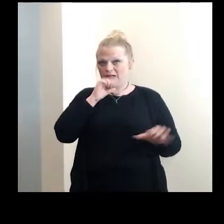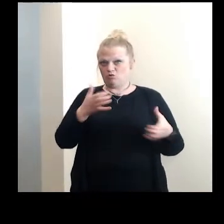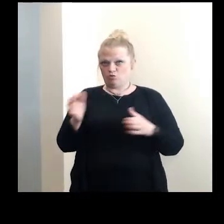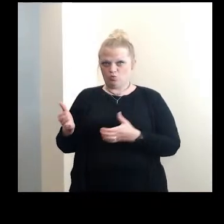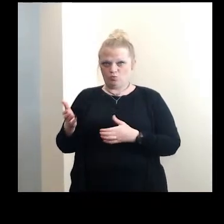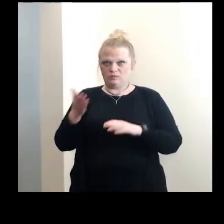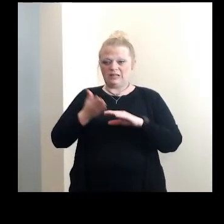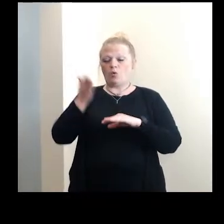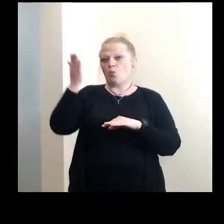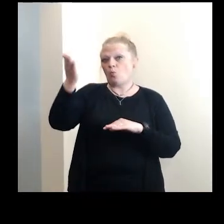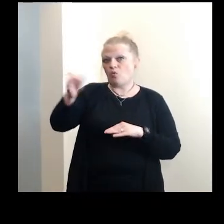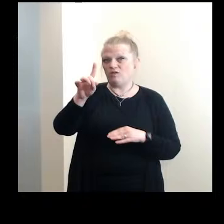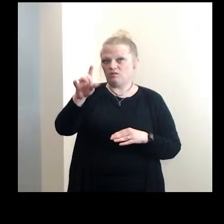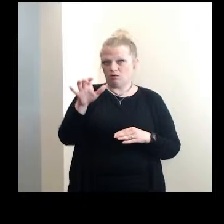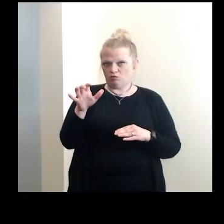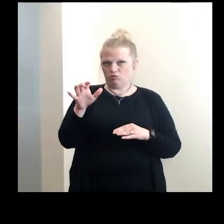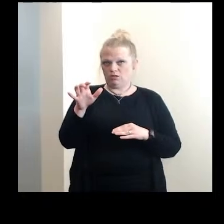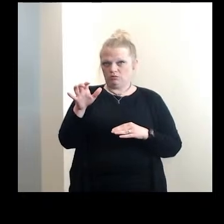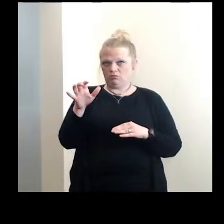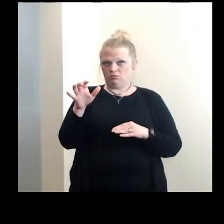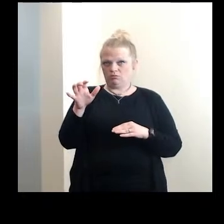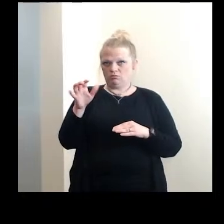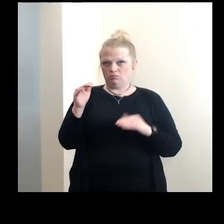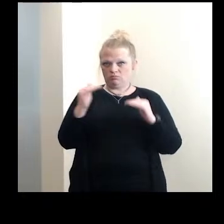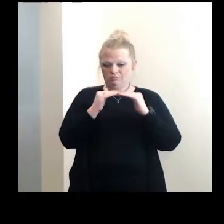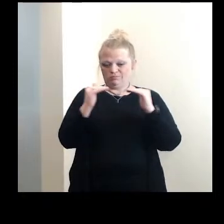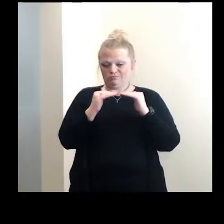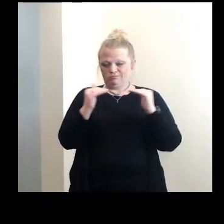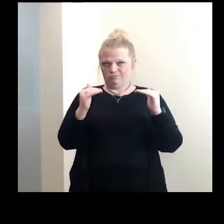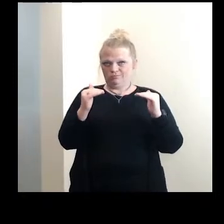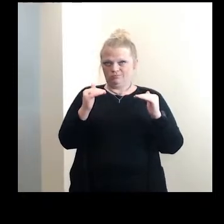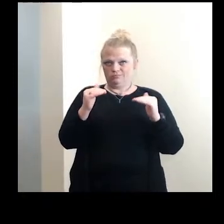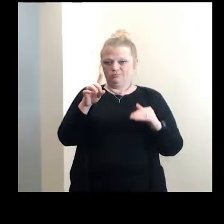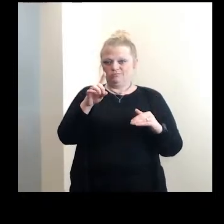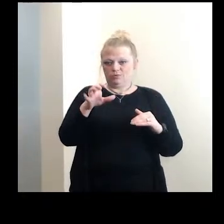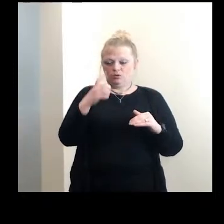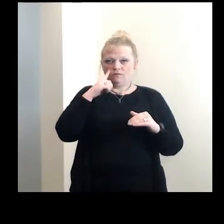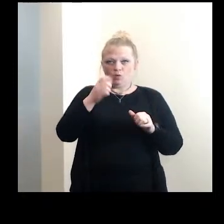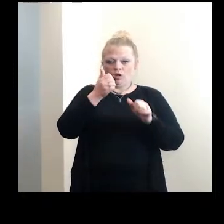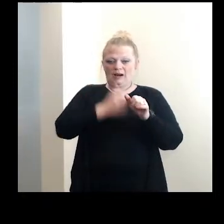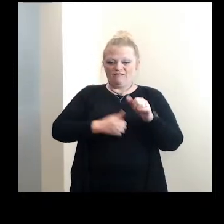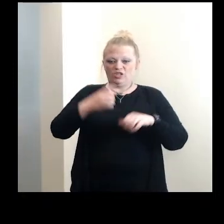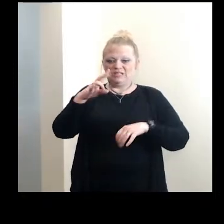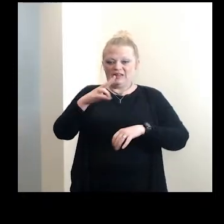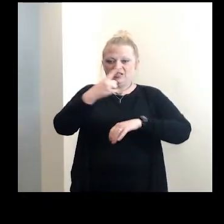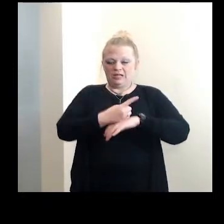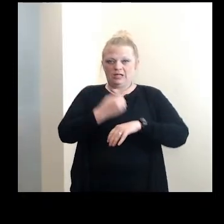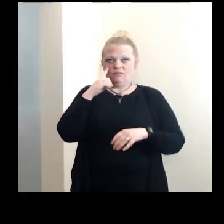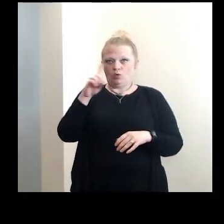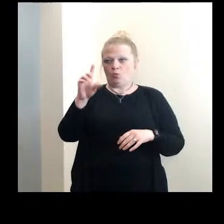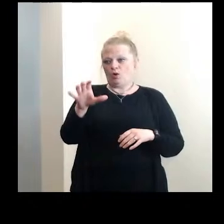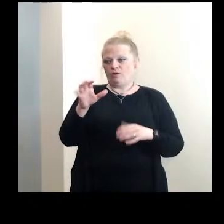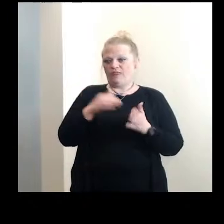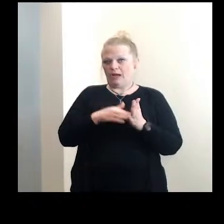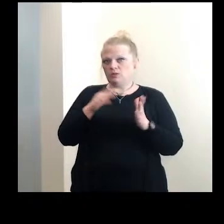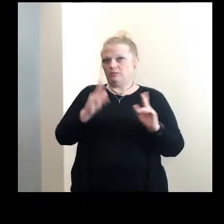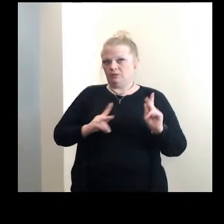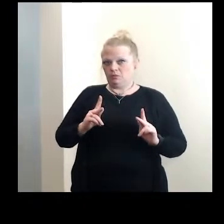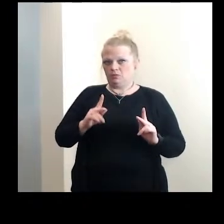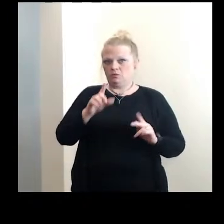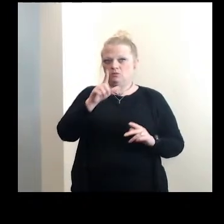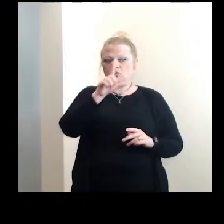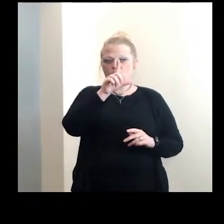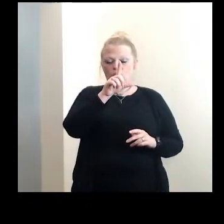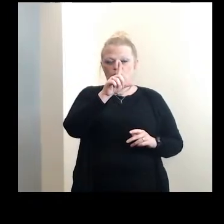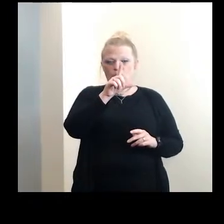are over the 100 mark. 100 new cases every 7 days in 100,000 population are the 20 to 29 and